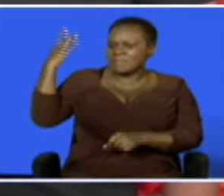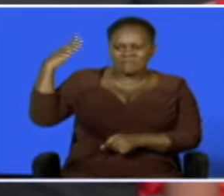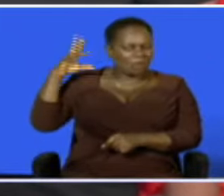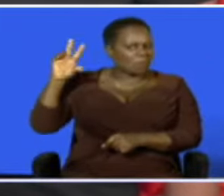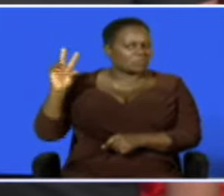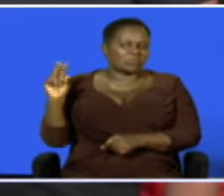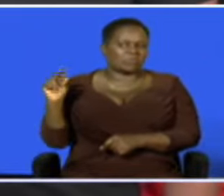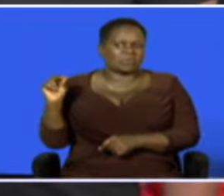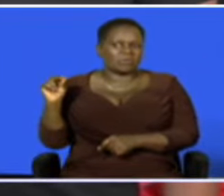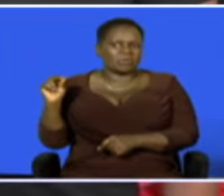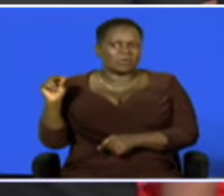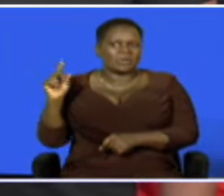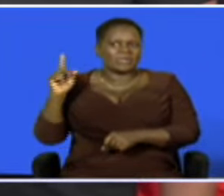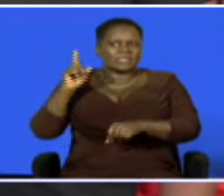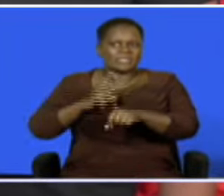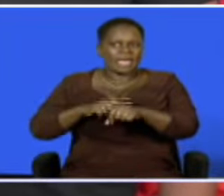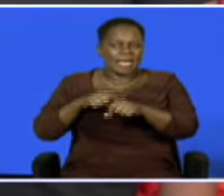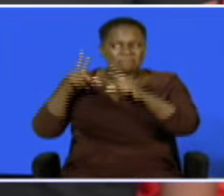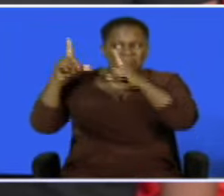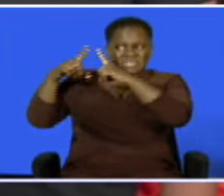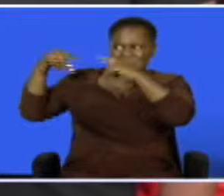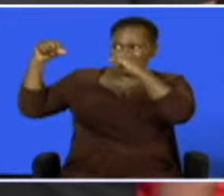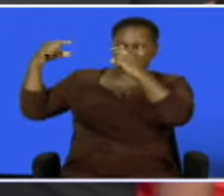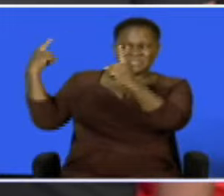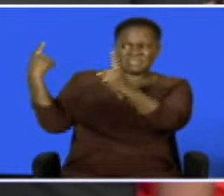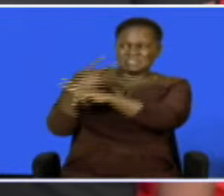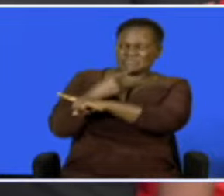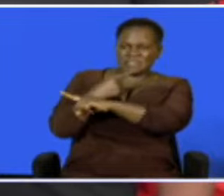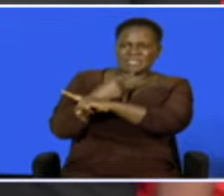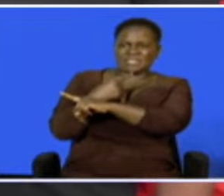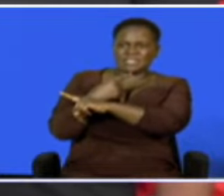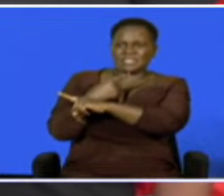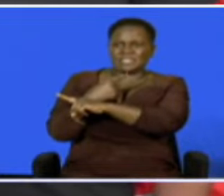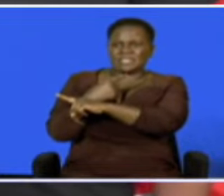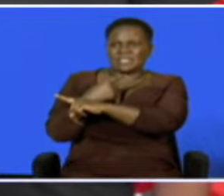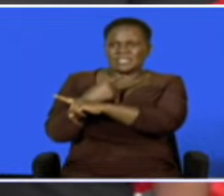time when we are going to Tokyo. We did not come for the